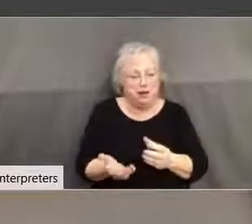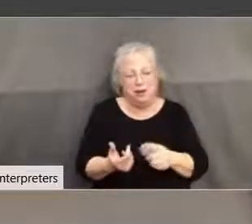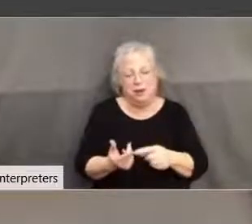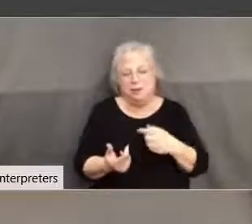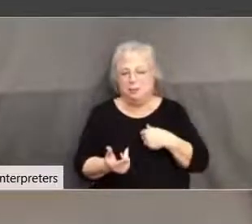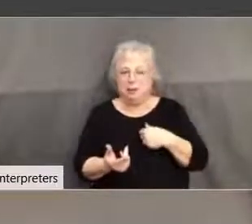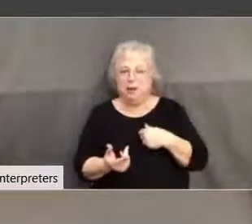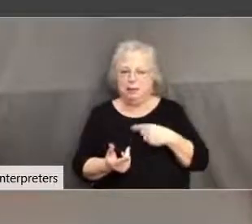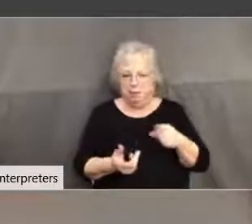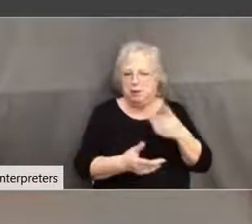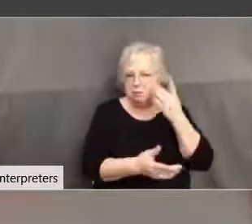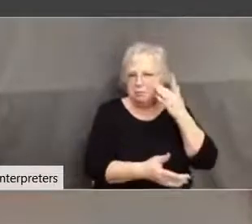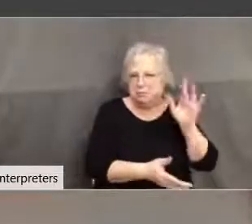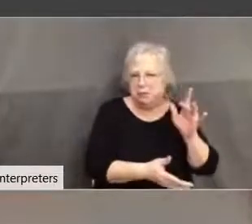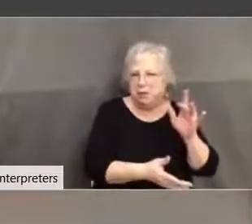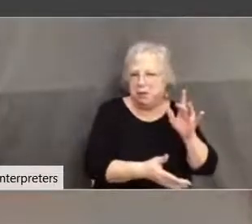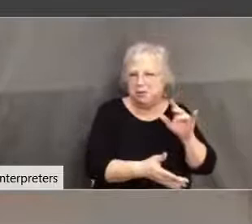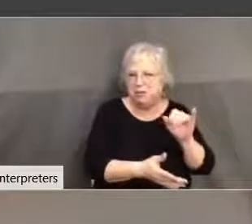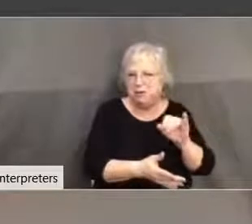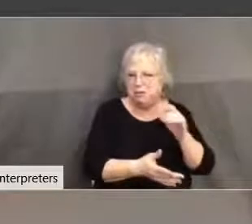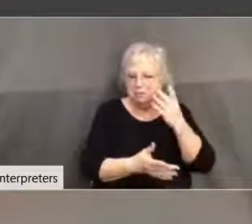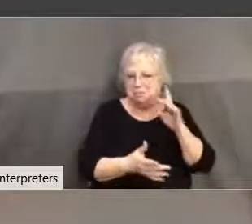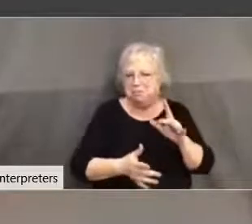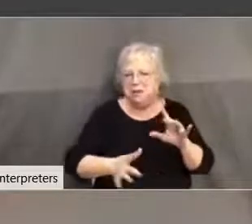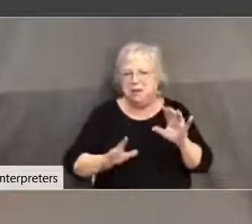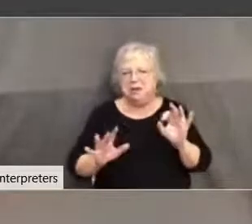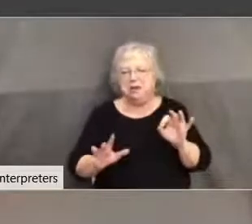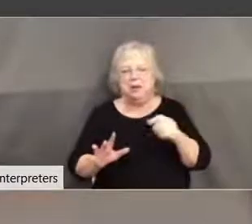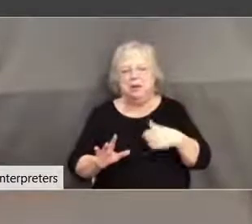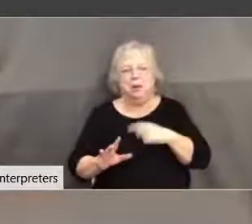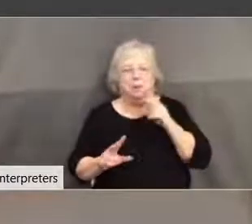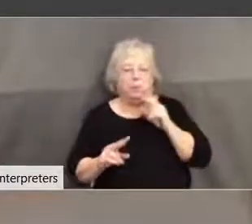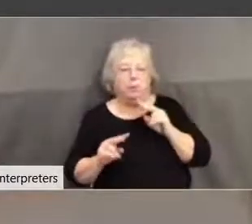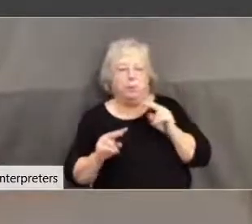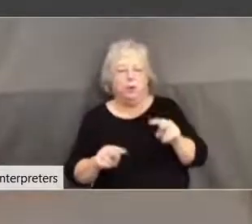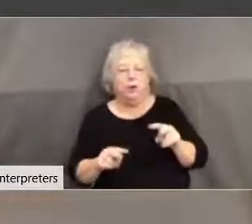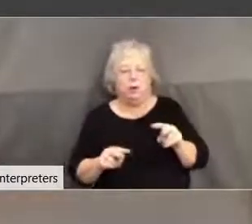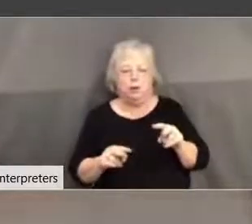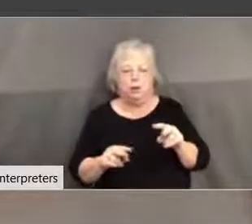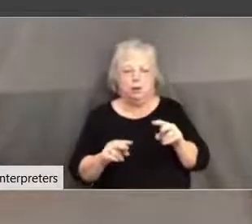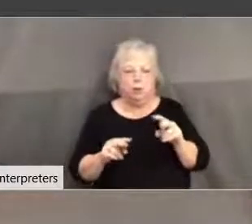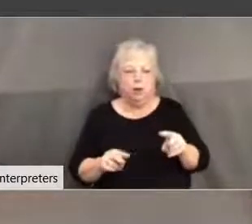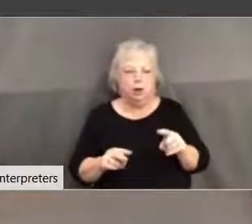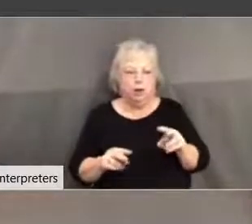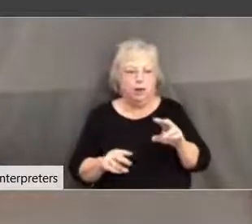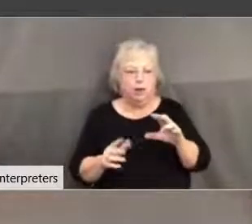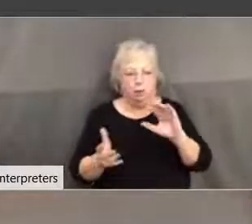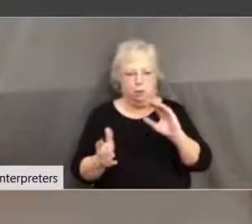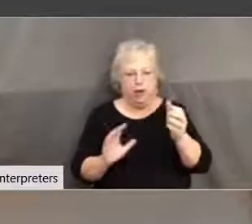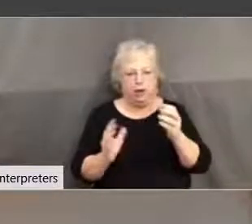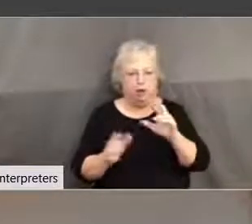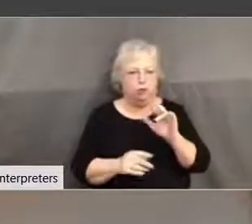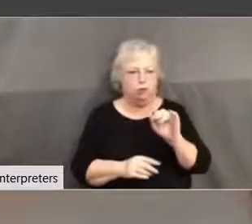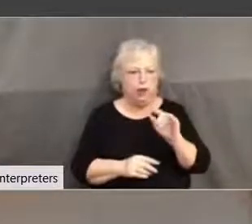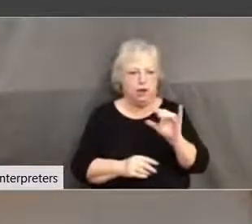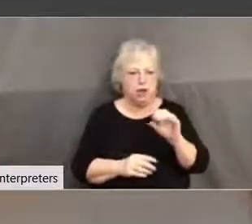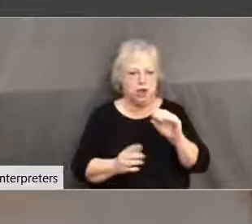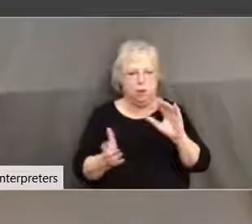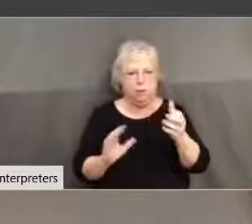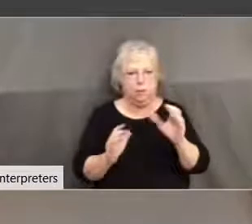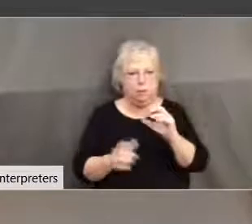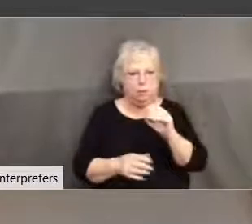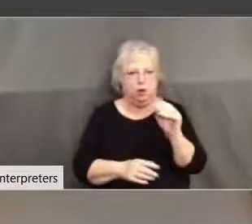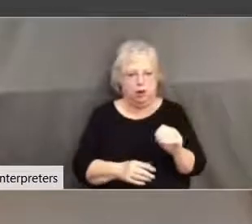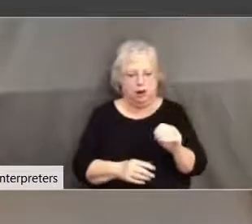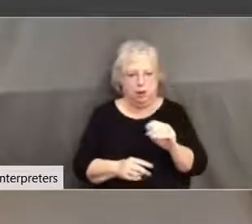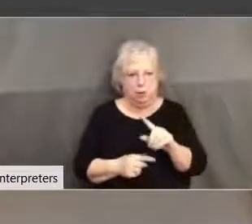they're smart. I mean, they're, you know, we look at the law, the ratios when it gets to exactly